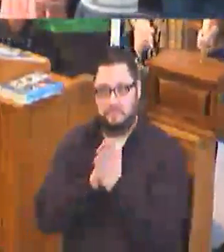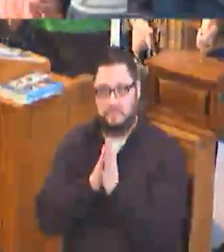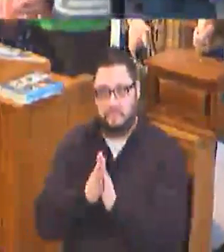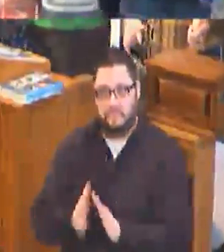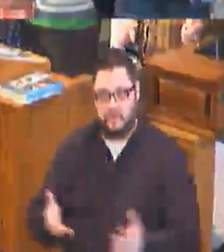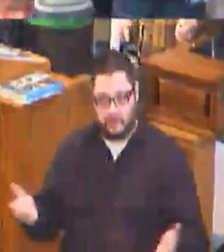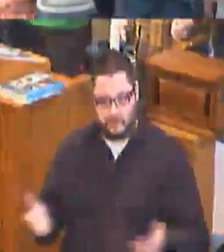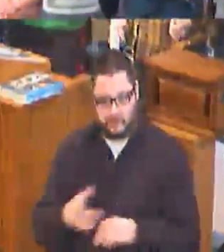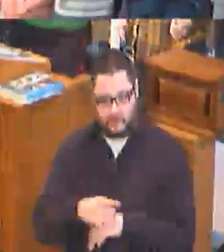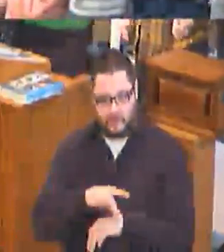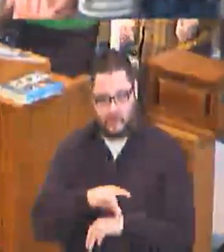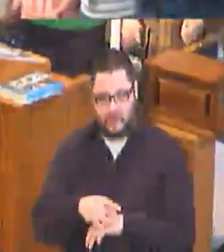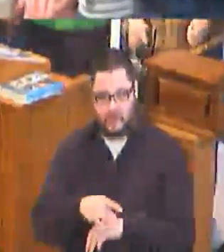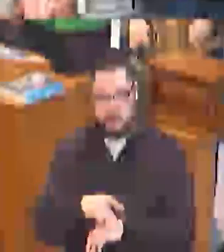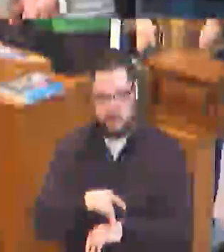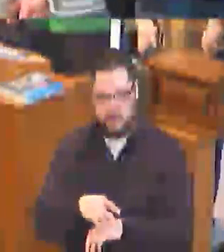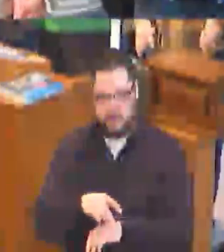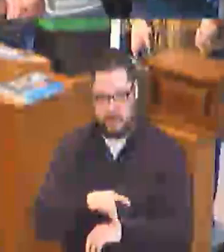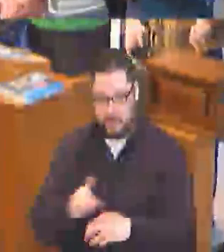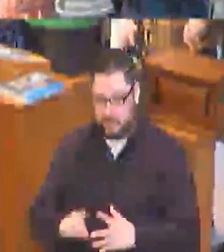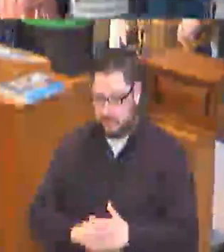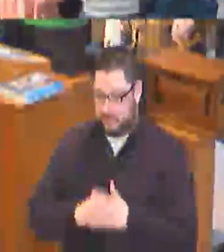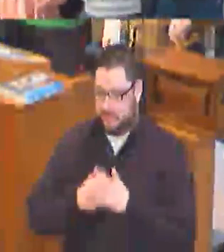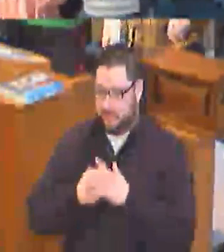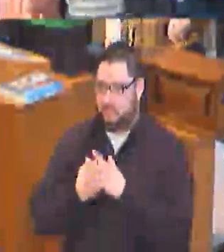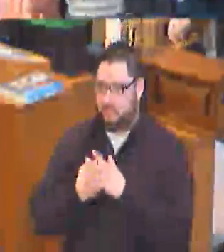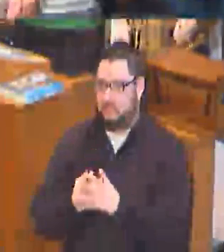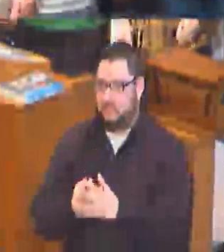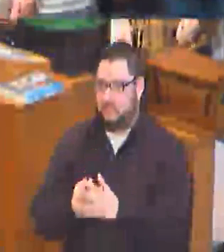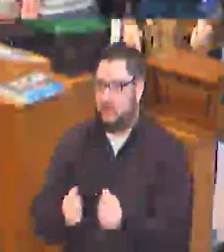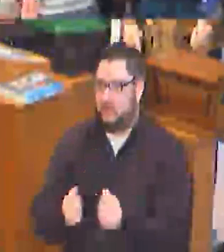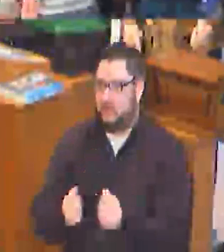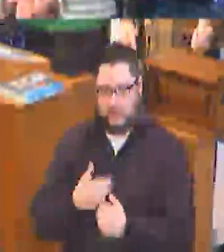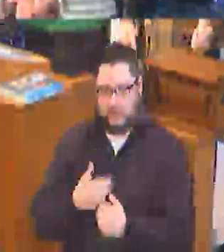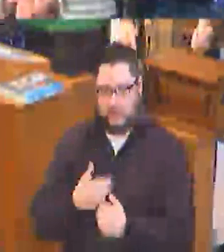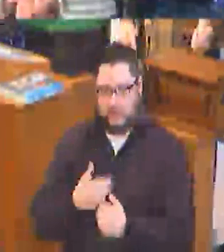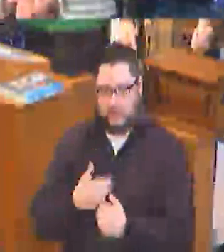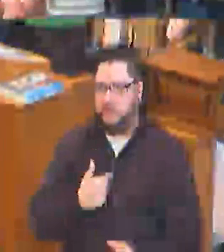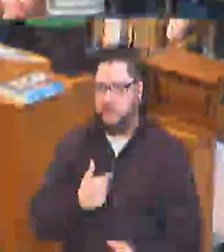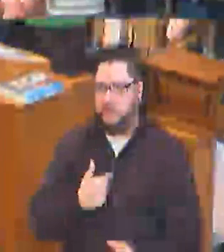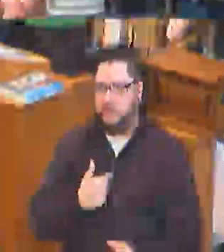Peace on earth, and it has begun with me.